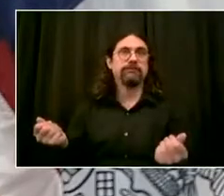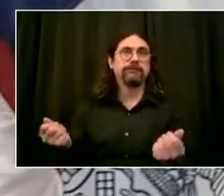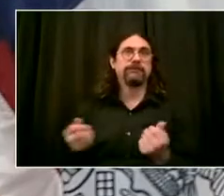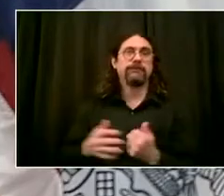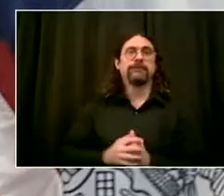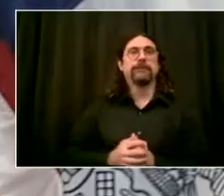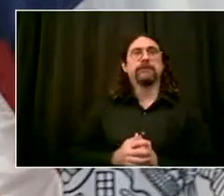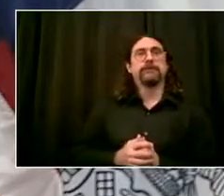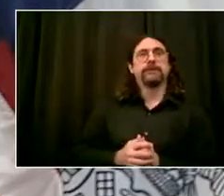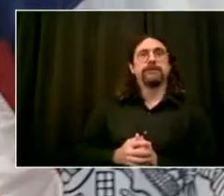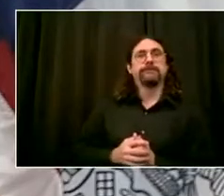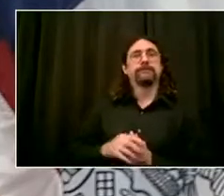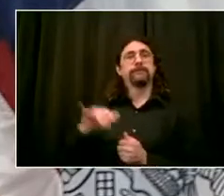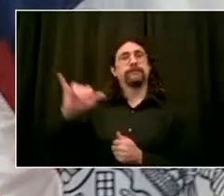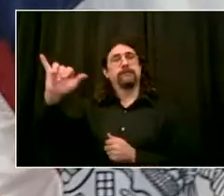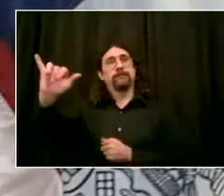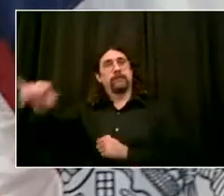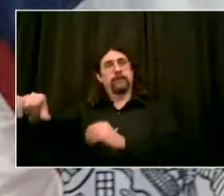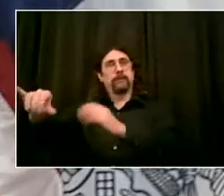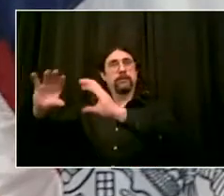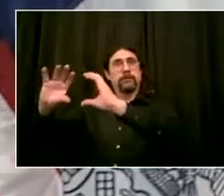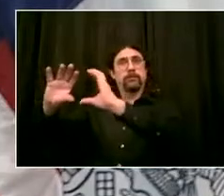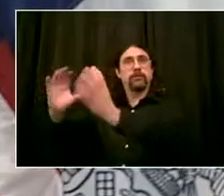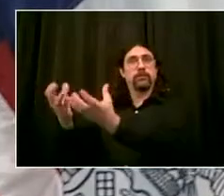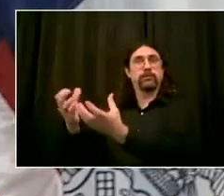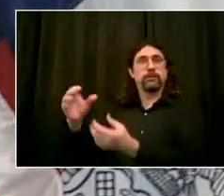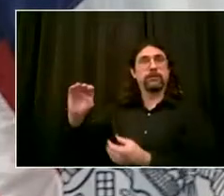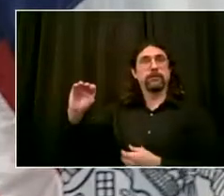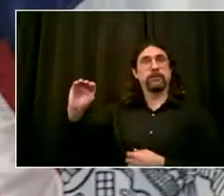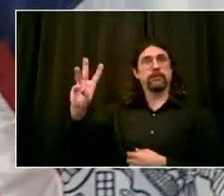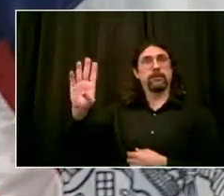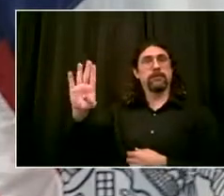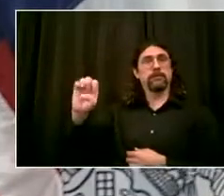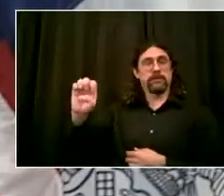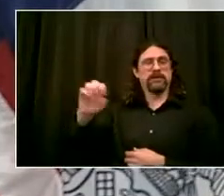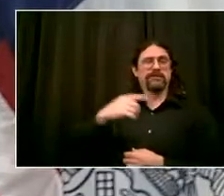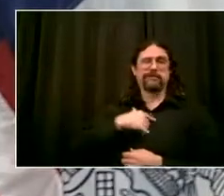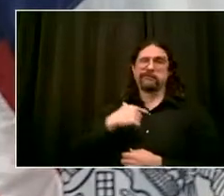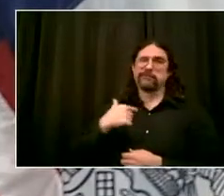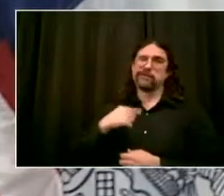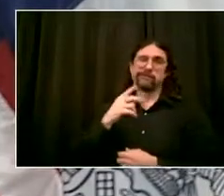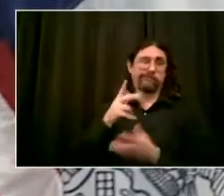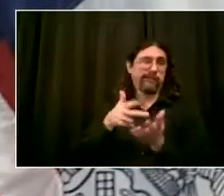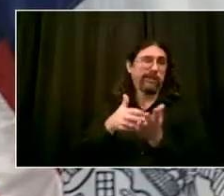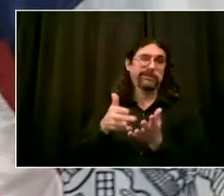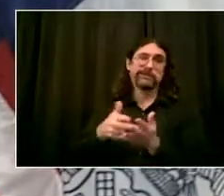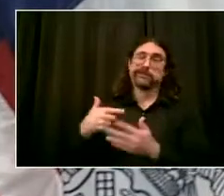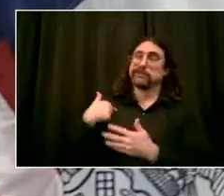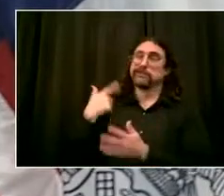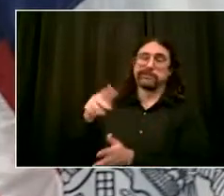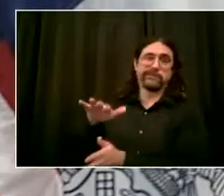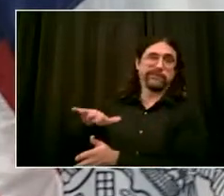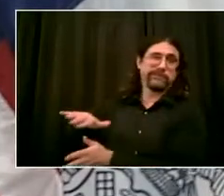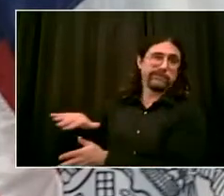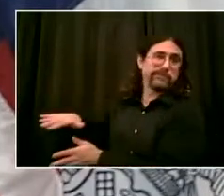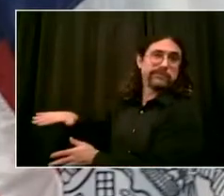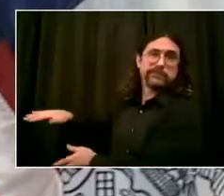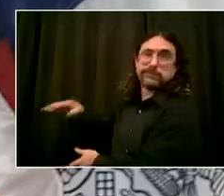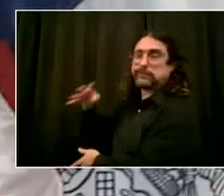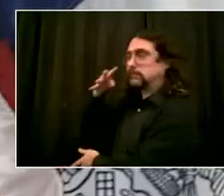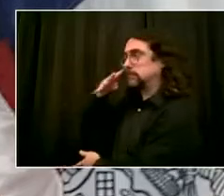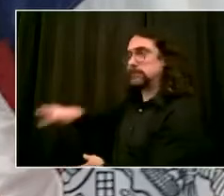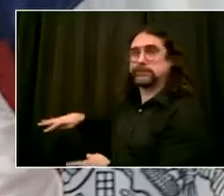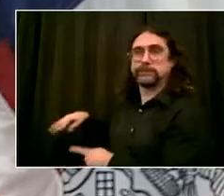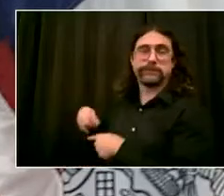maximize opportunity for Asian communities for sure and Asian businesses but I also want to acknowledge that we still have a long way to go to